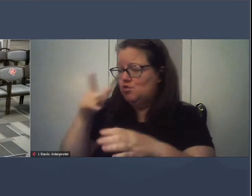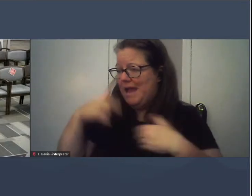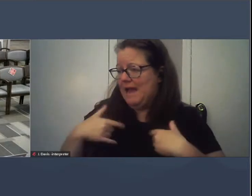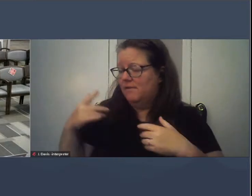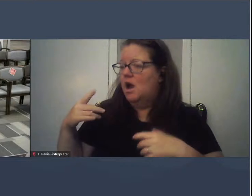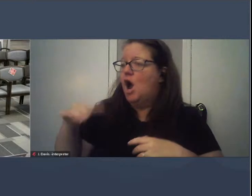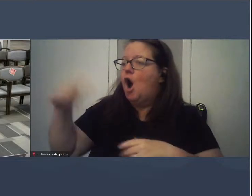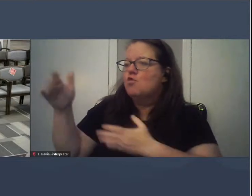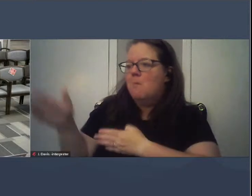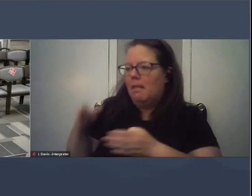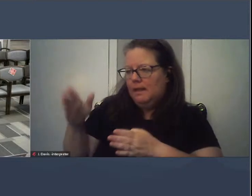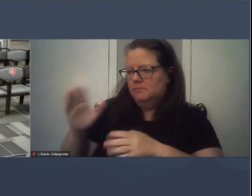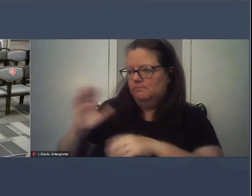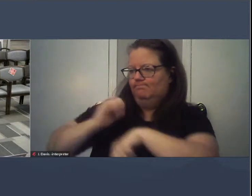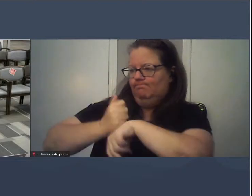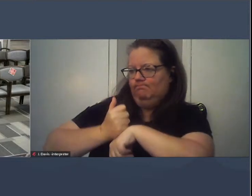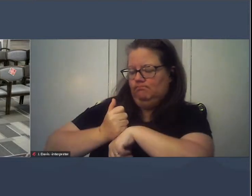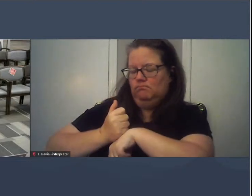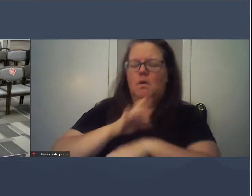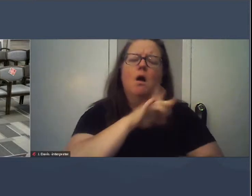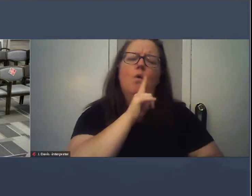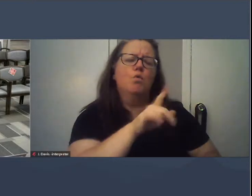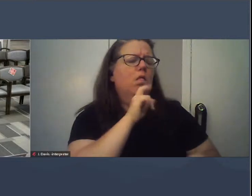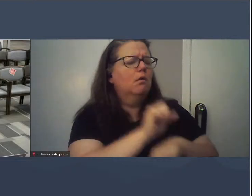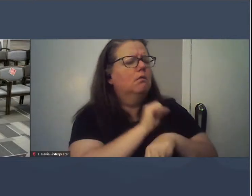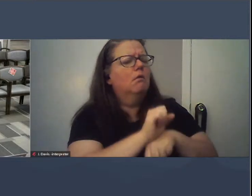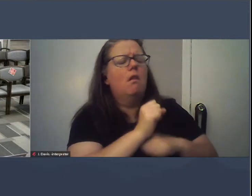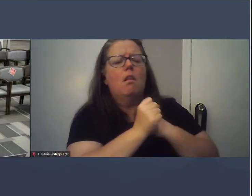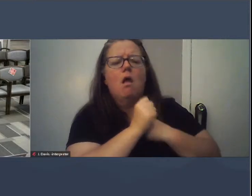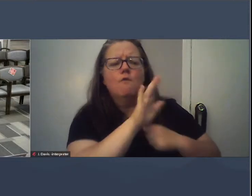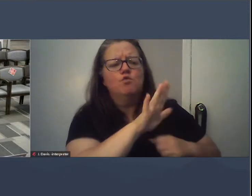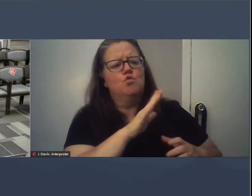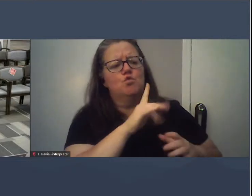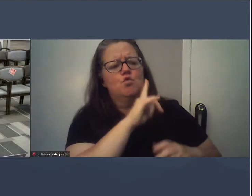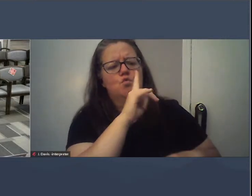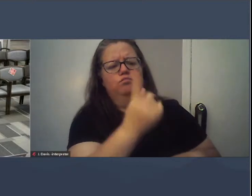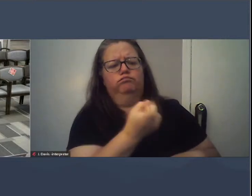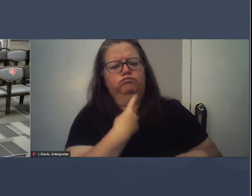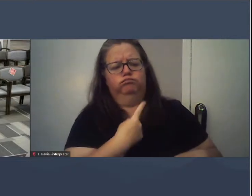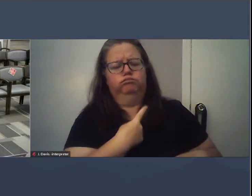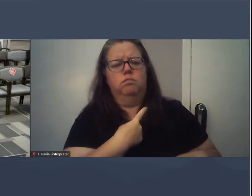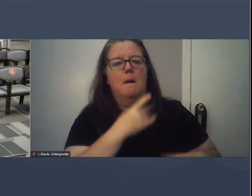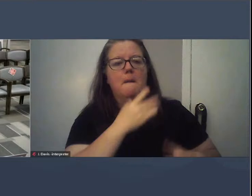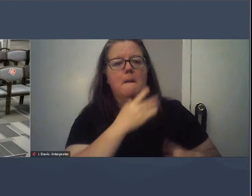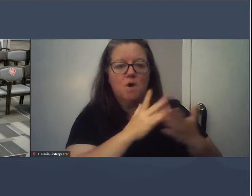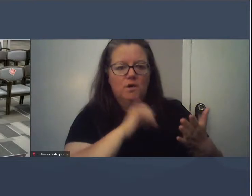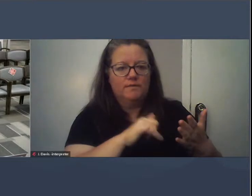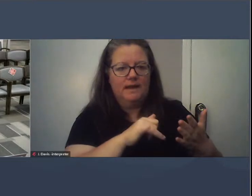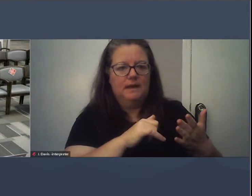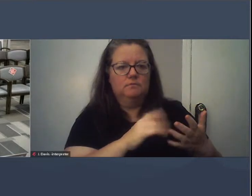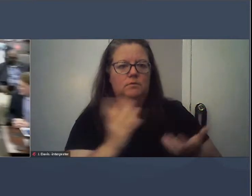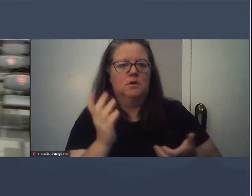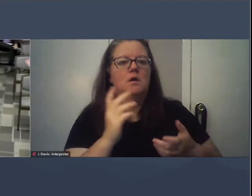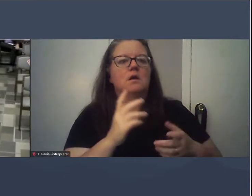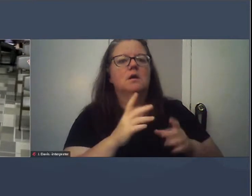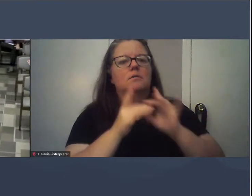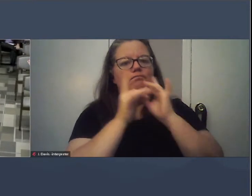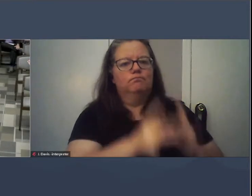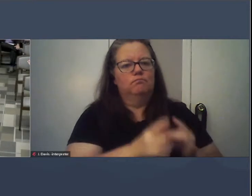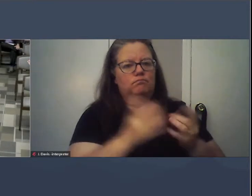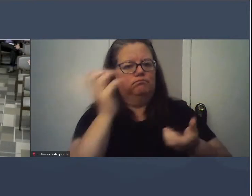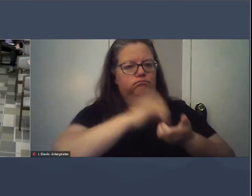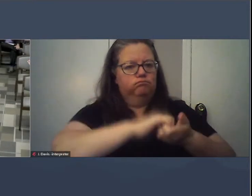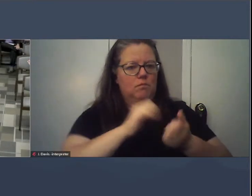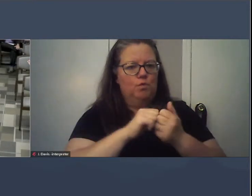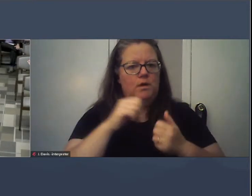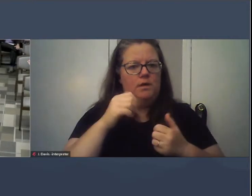But no, I love the question, and part of that resides with our coordination with the Army Corps of Engineers